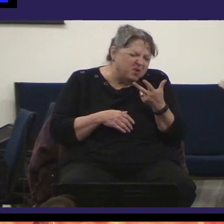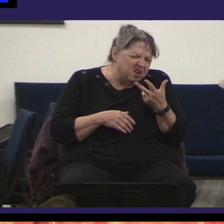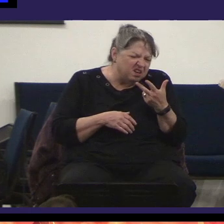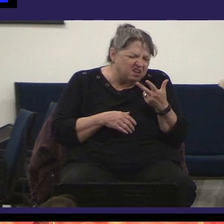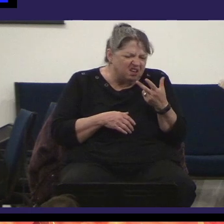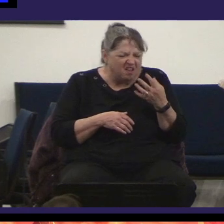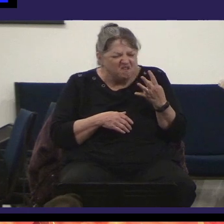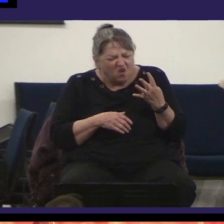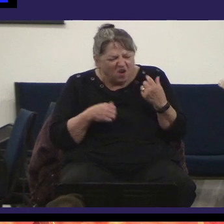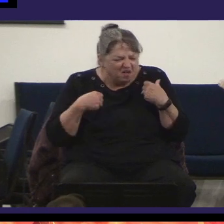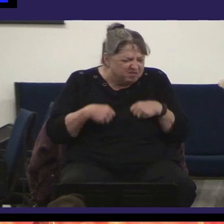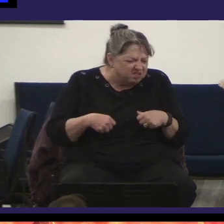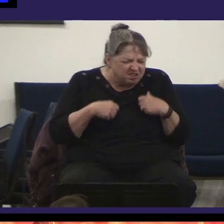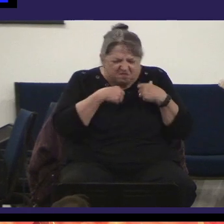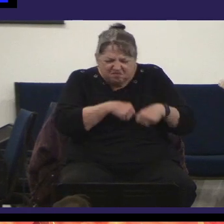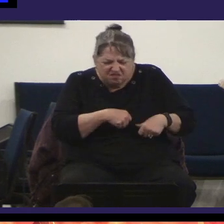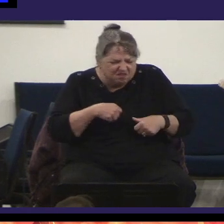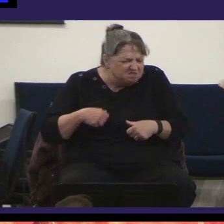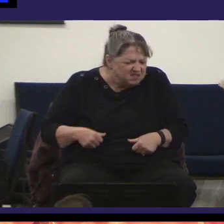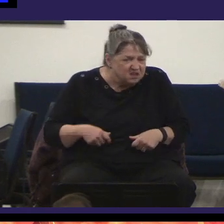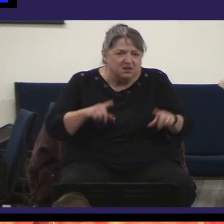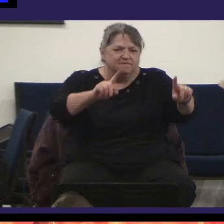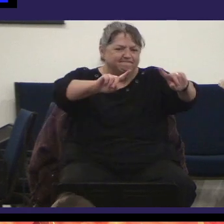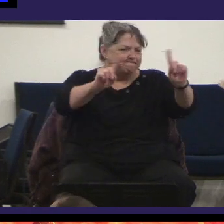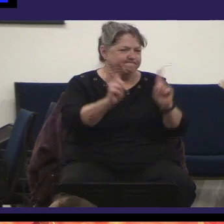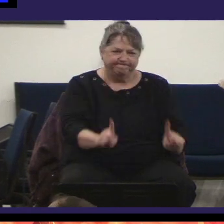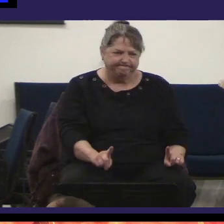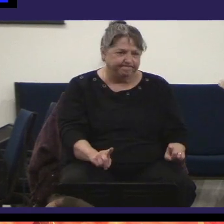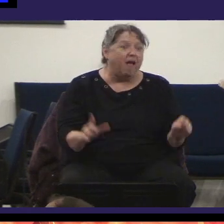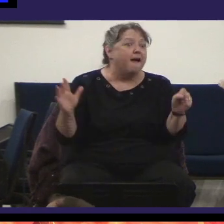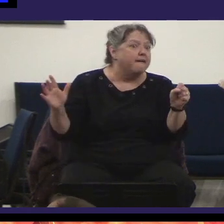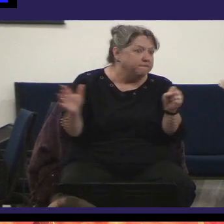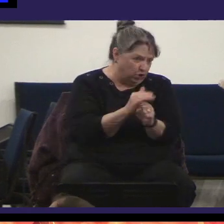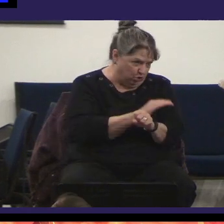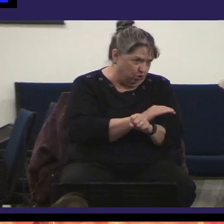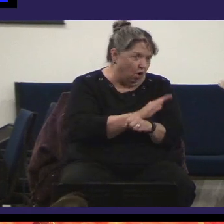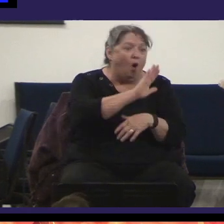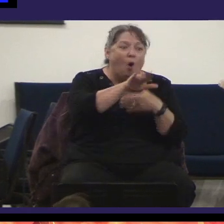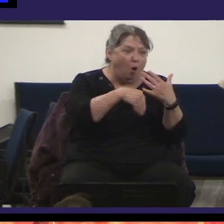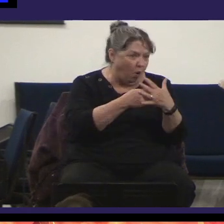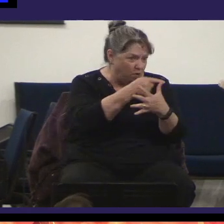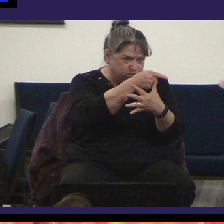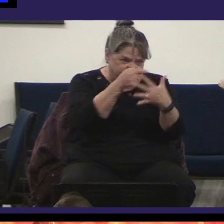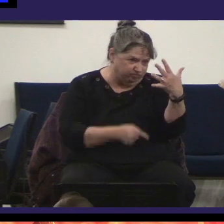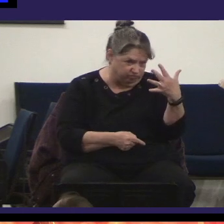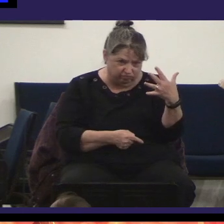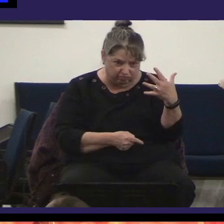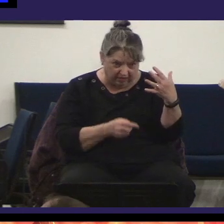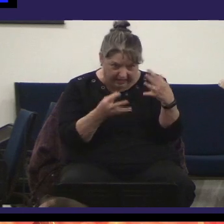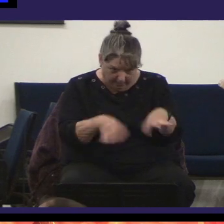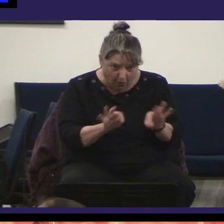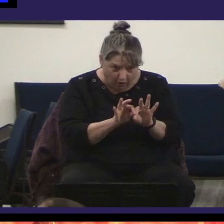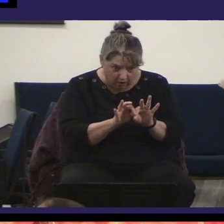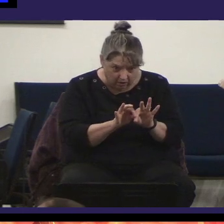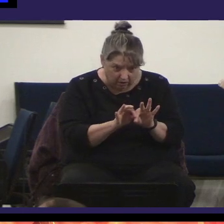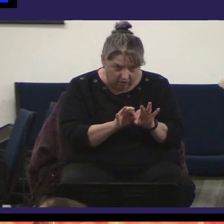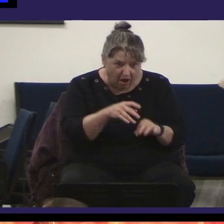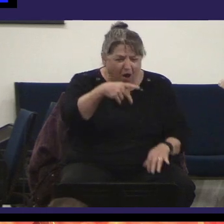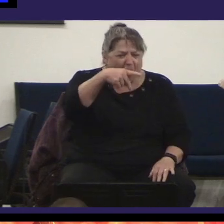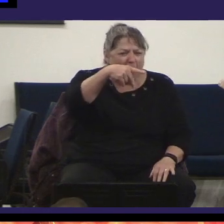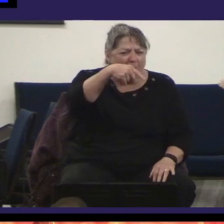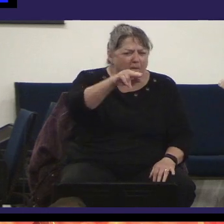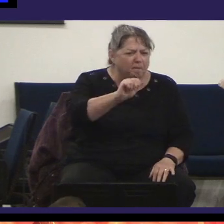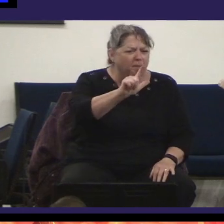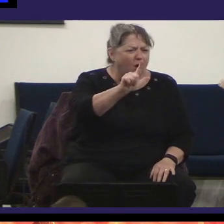full armor of God so that you can take your stand against the devil's scheme. Let me just say that Paul is in prison here, and